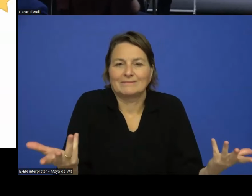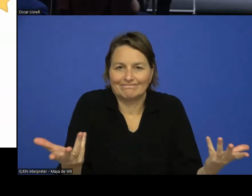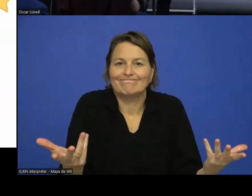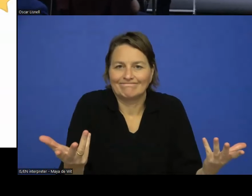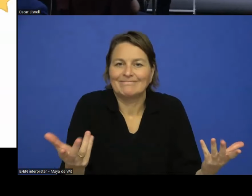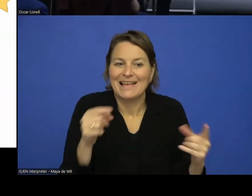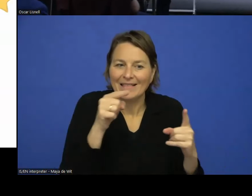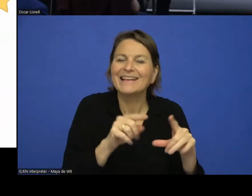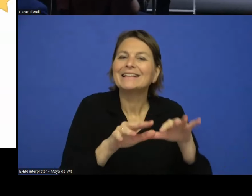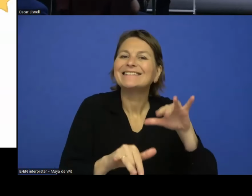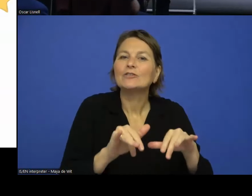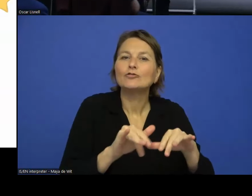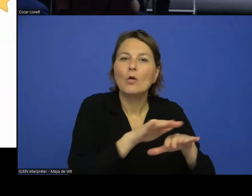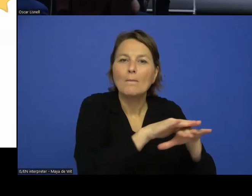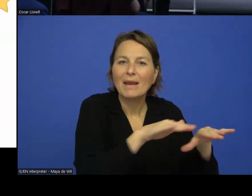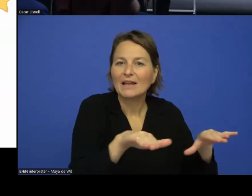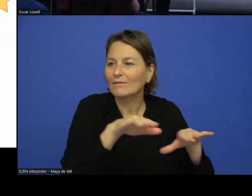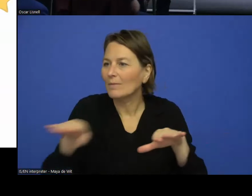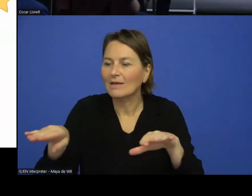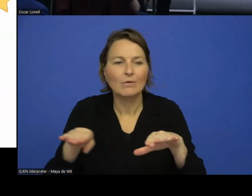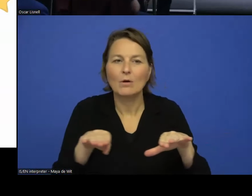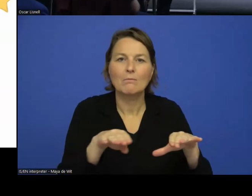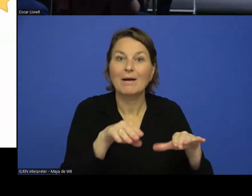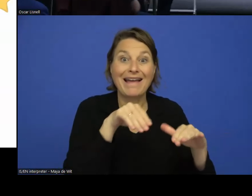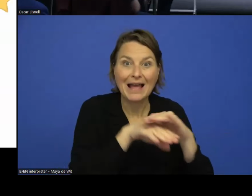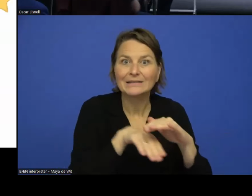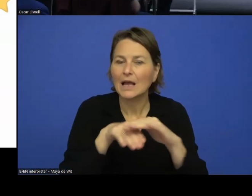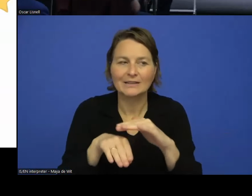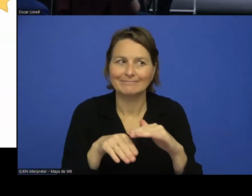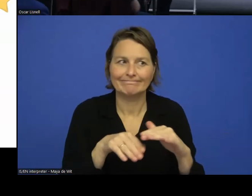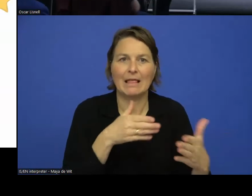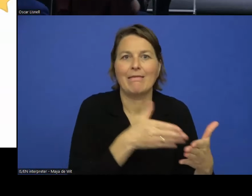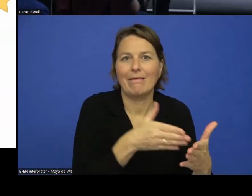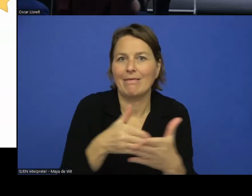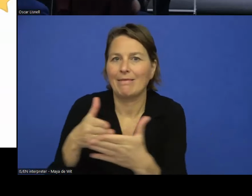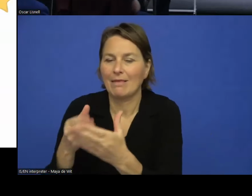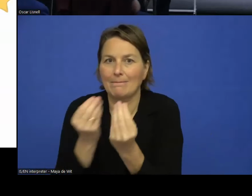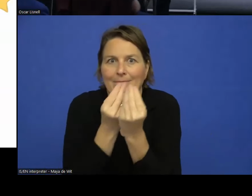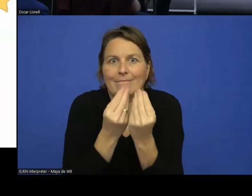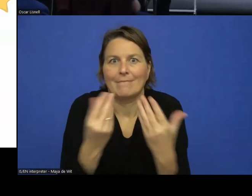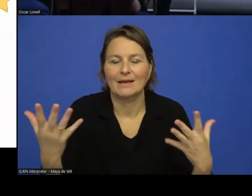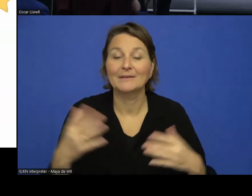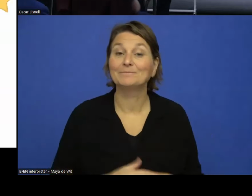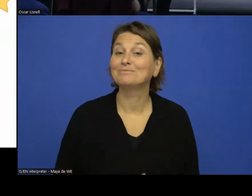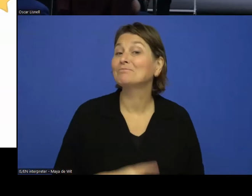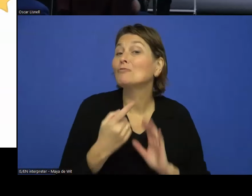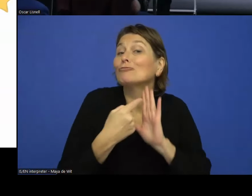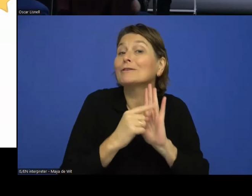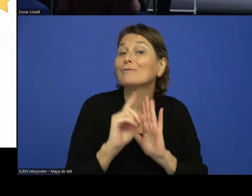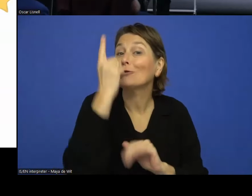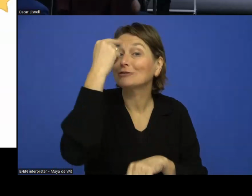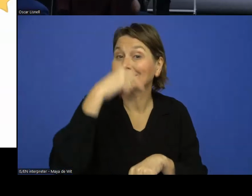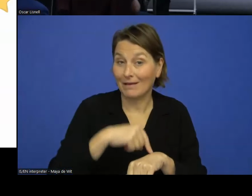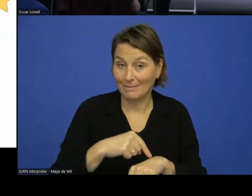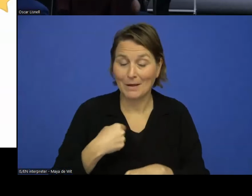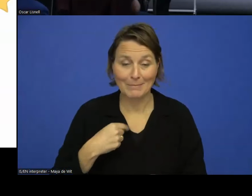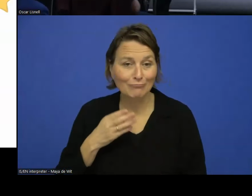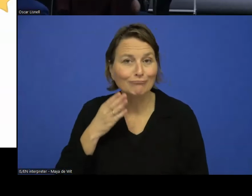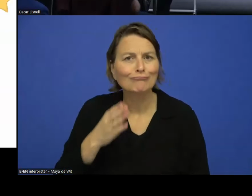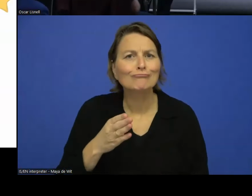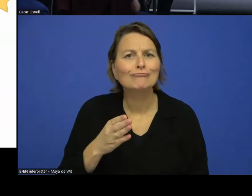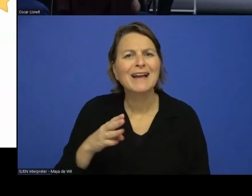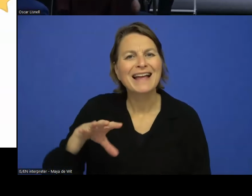digital platforms does create a barrier. And my first experience was when I wanted to go to a national museum in